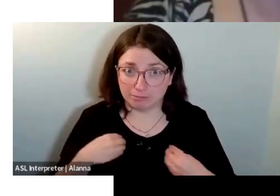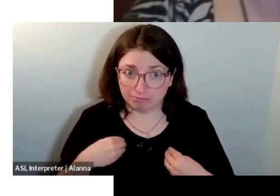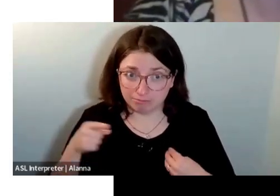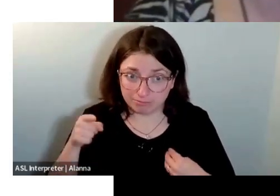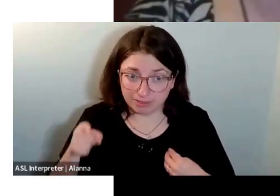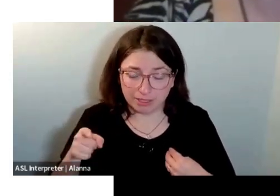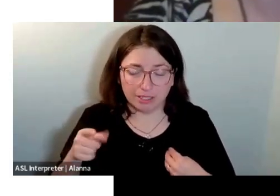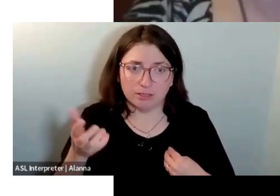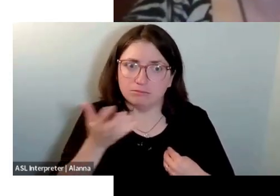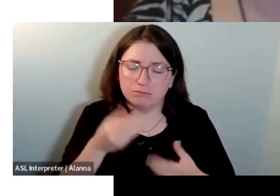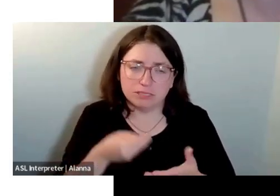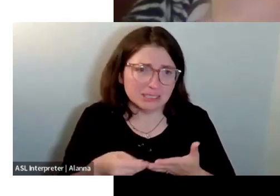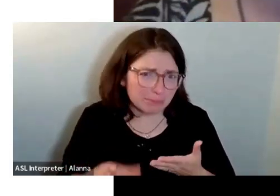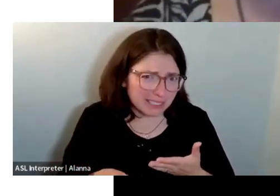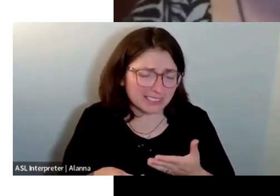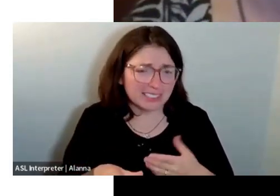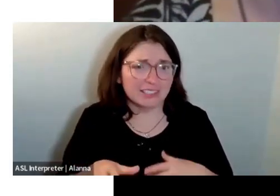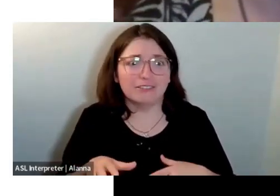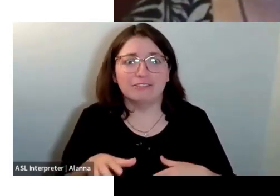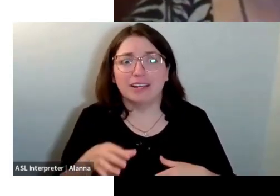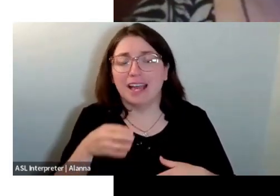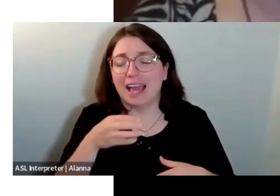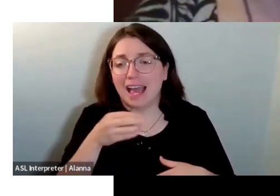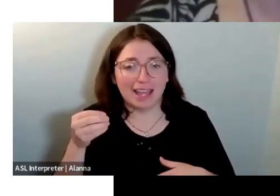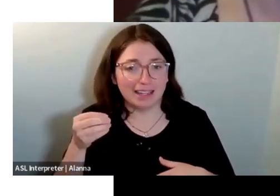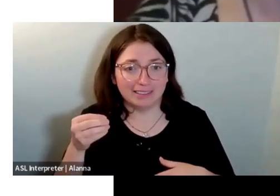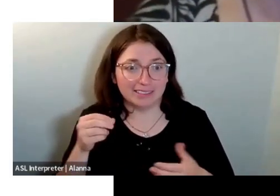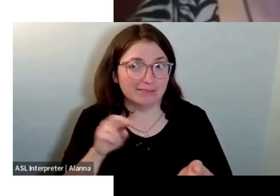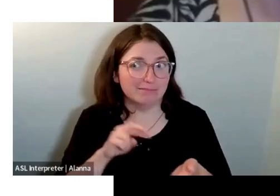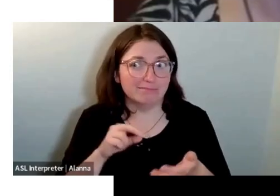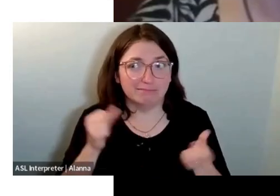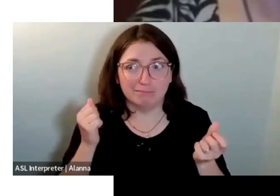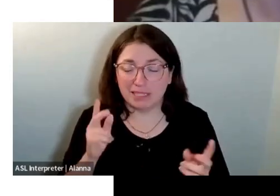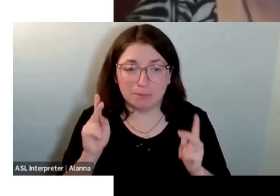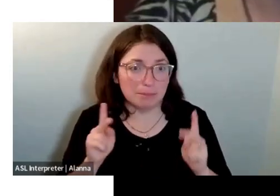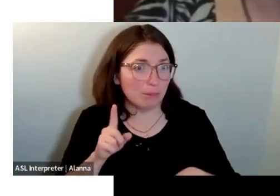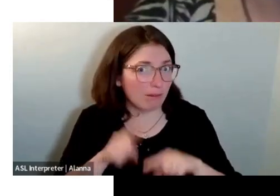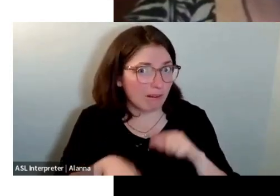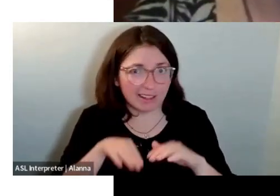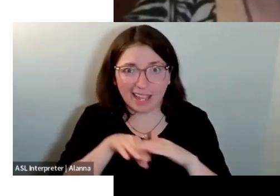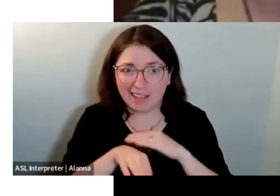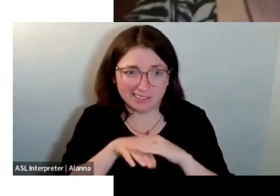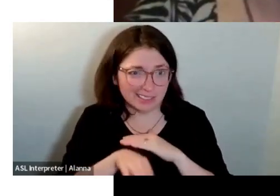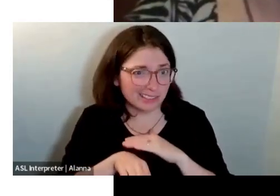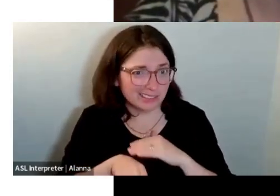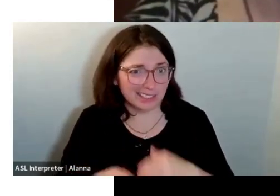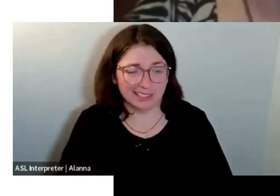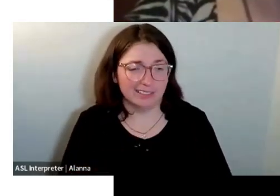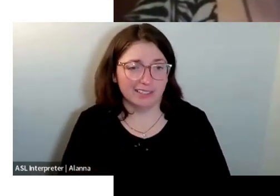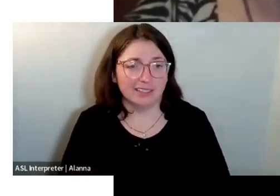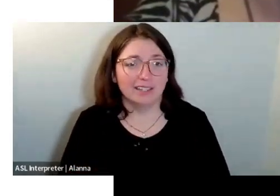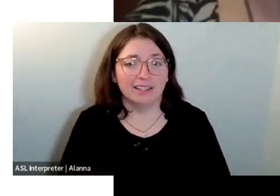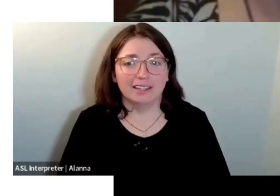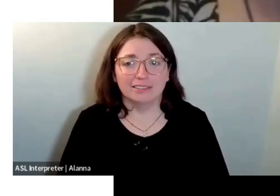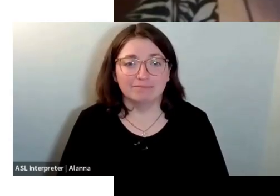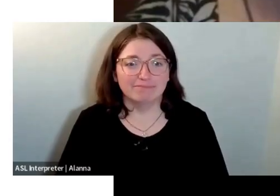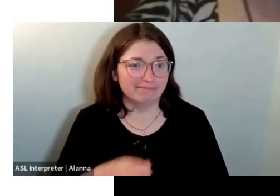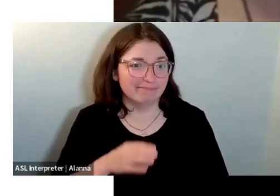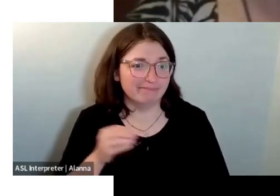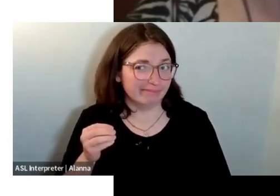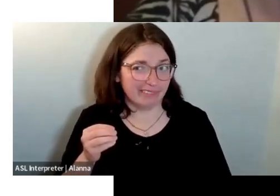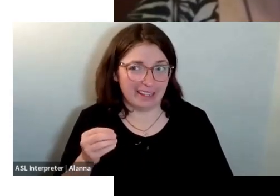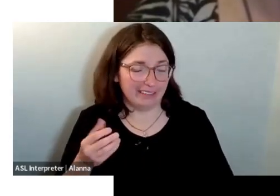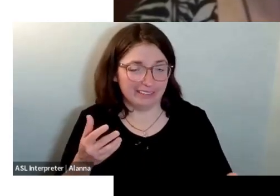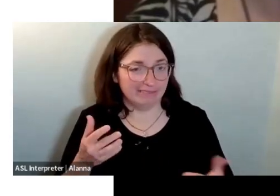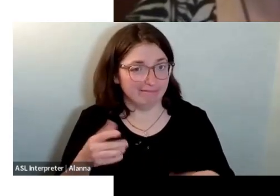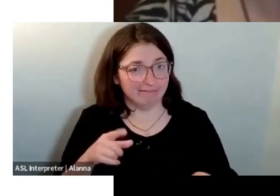so expensive and then it's prohibitive for many people to access that, and to feel the best in their bodies that they